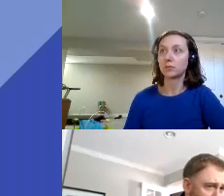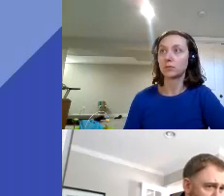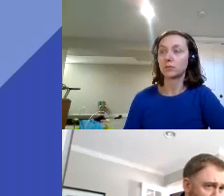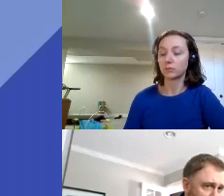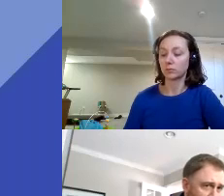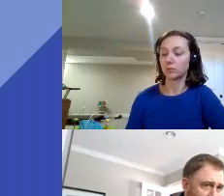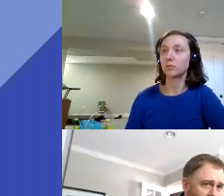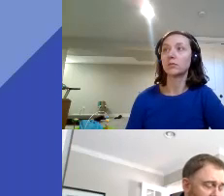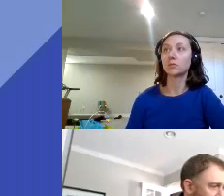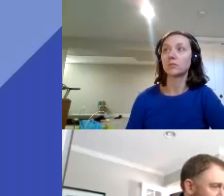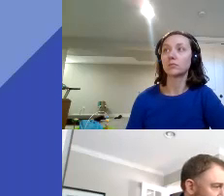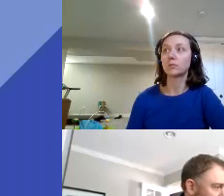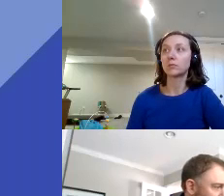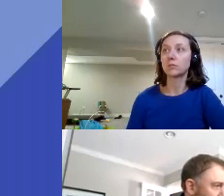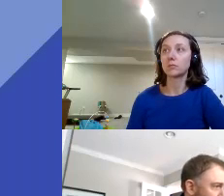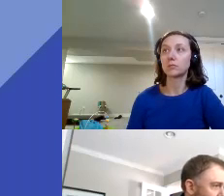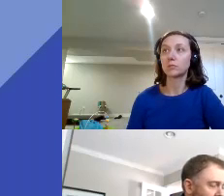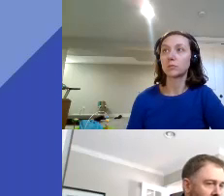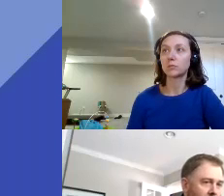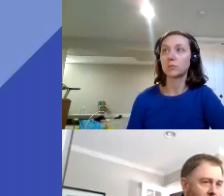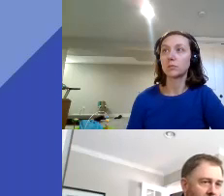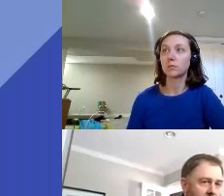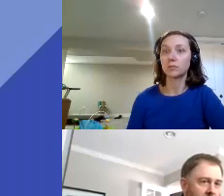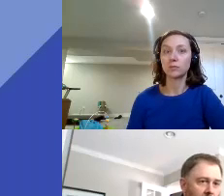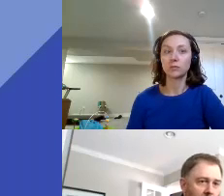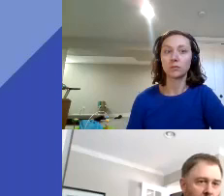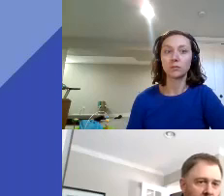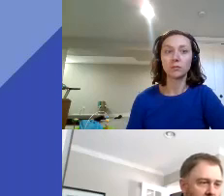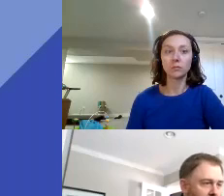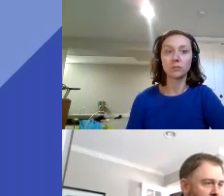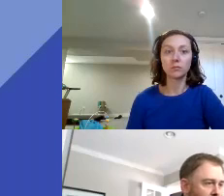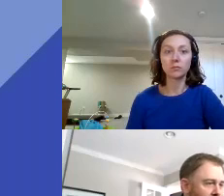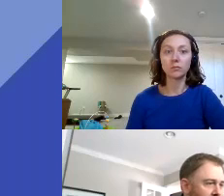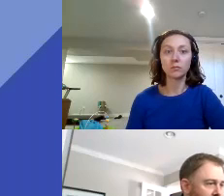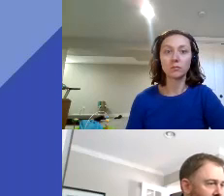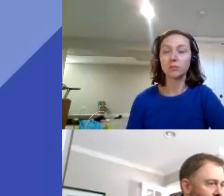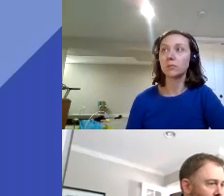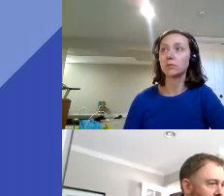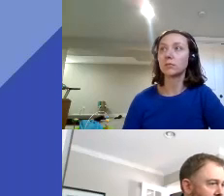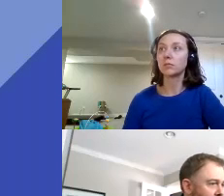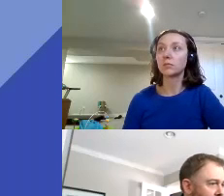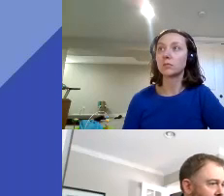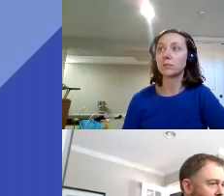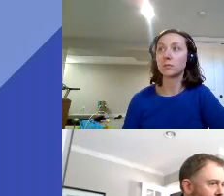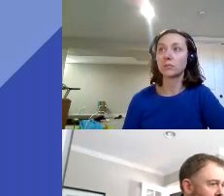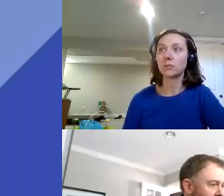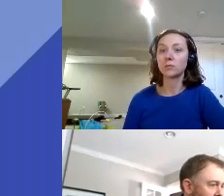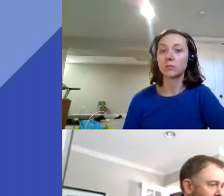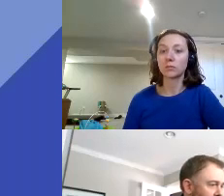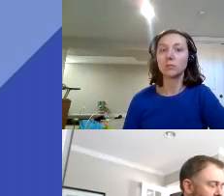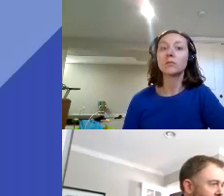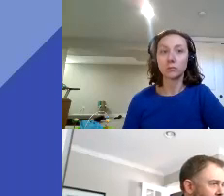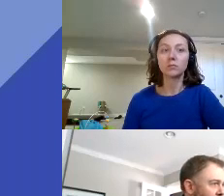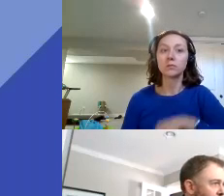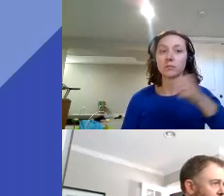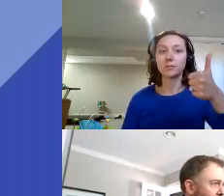feedback throughout this process. I will say that I do like to keep my presentations relatively informal. So Kate, if you can monitor